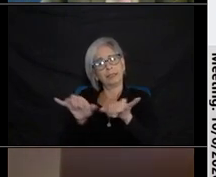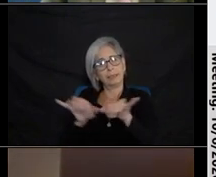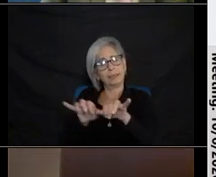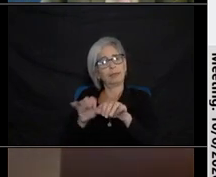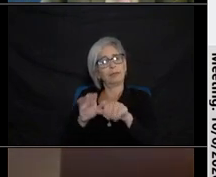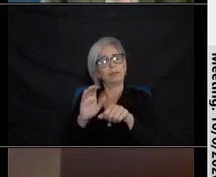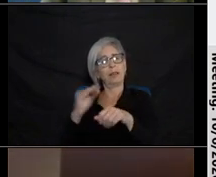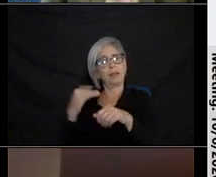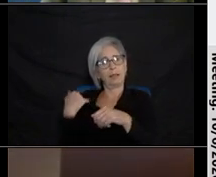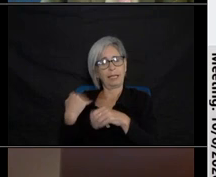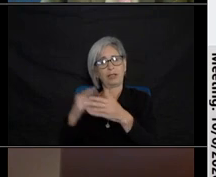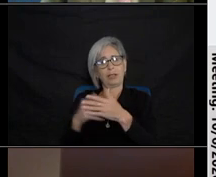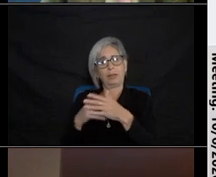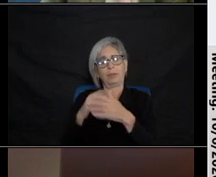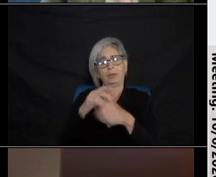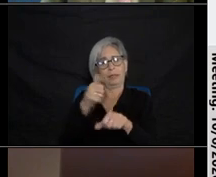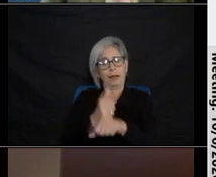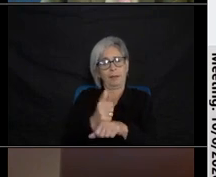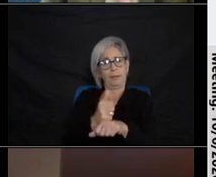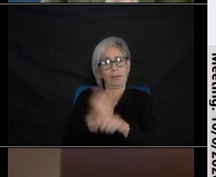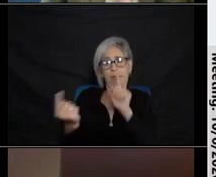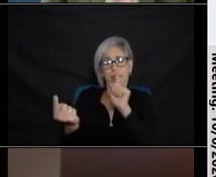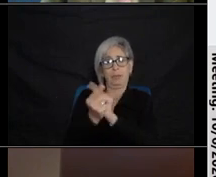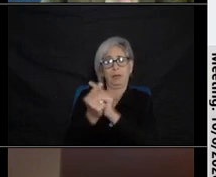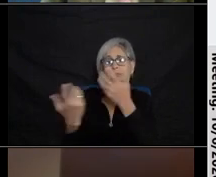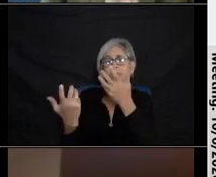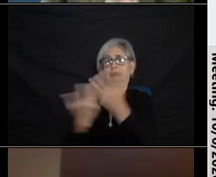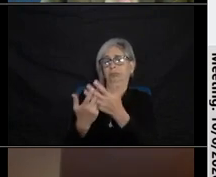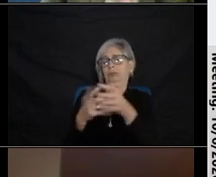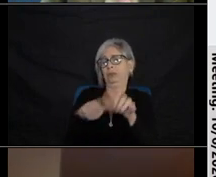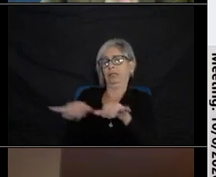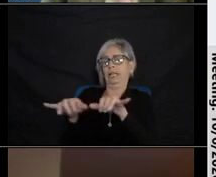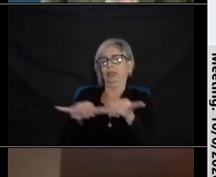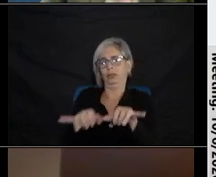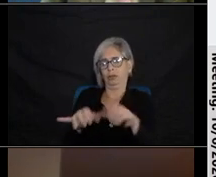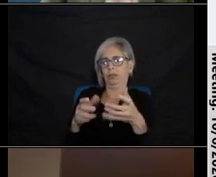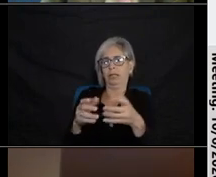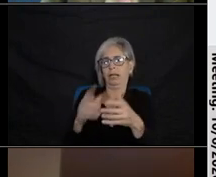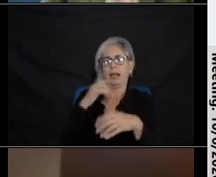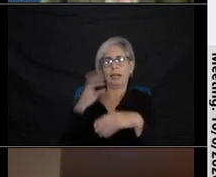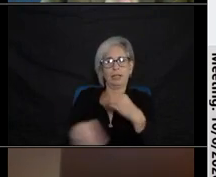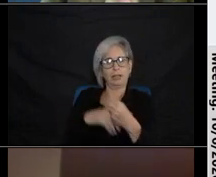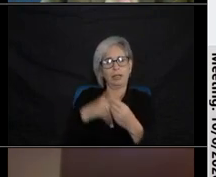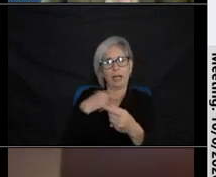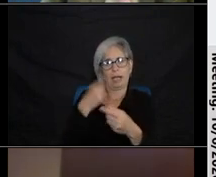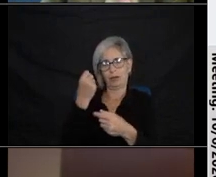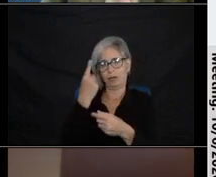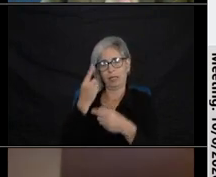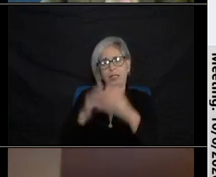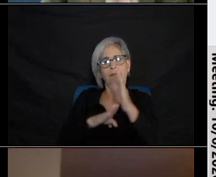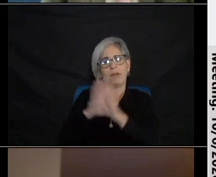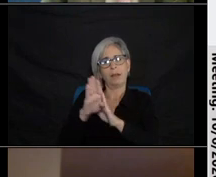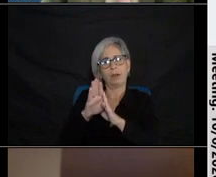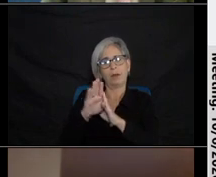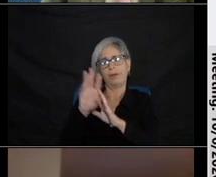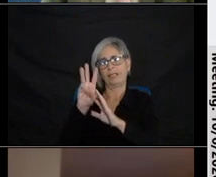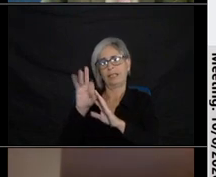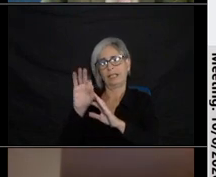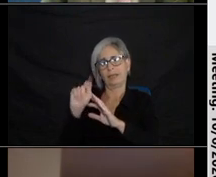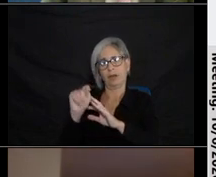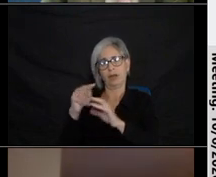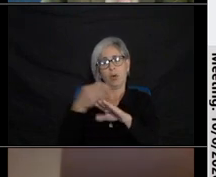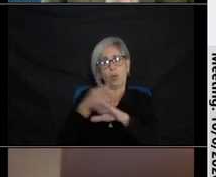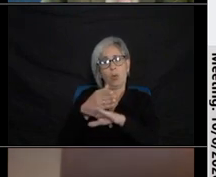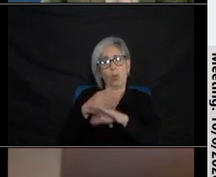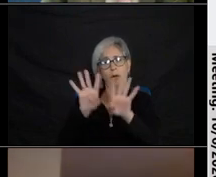implemented. Does it meet state standards or does it try to exceed them? Additionally, I understand the development will have a 6-foot wood fence installed around